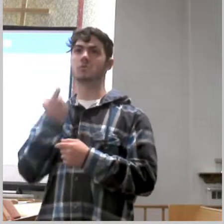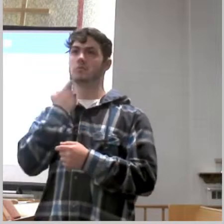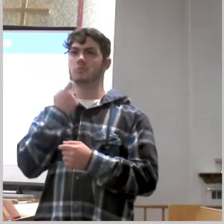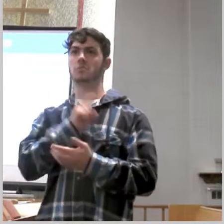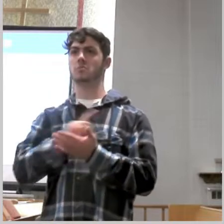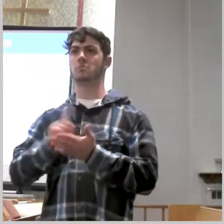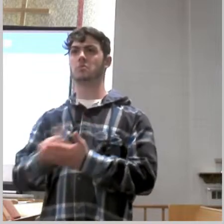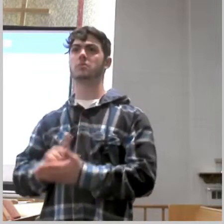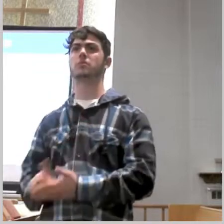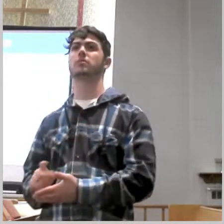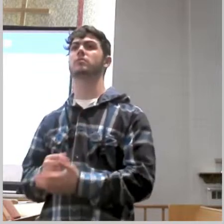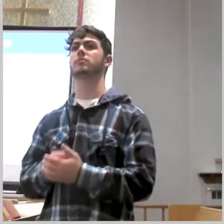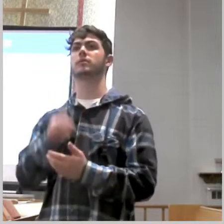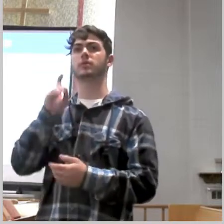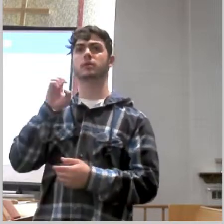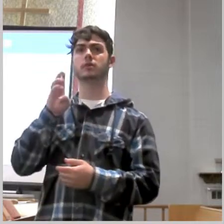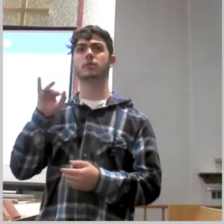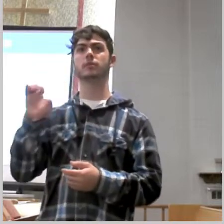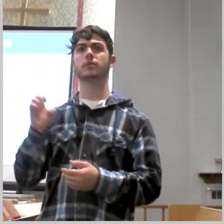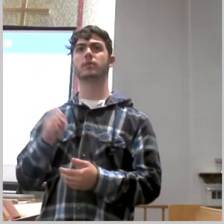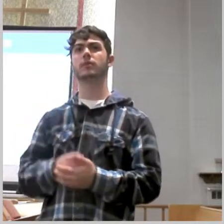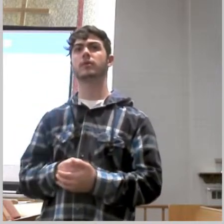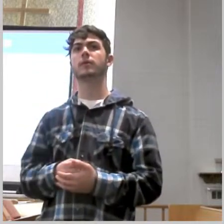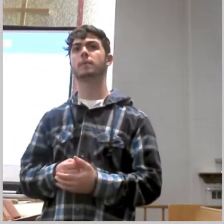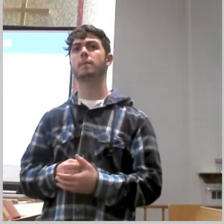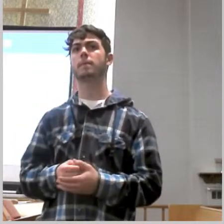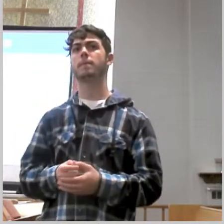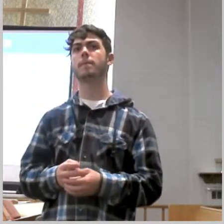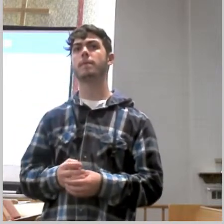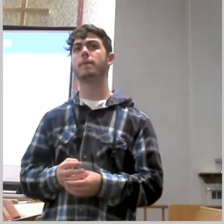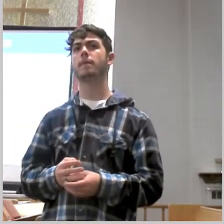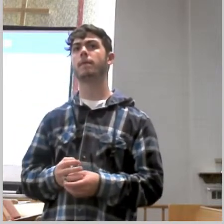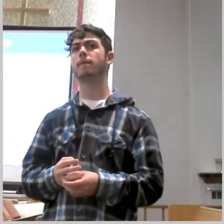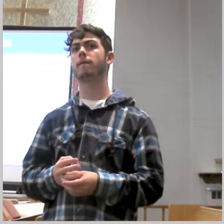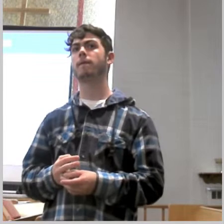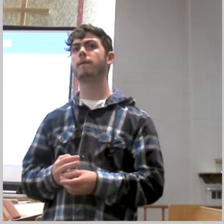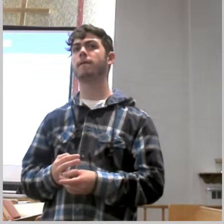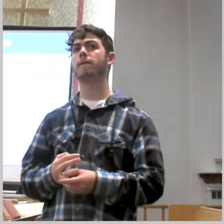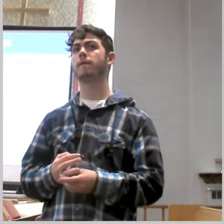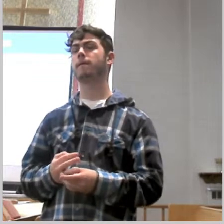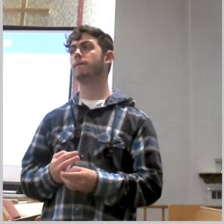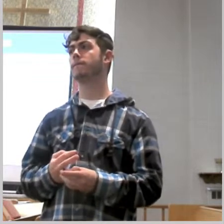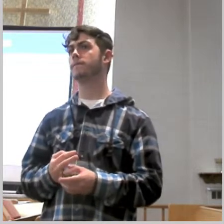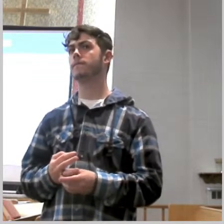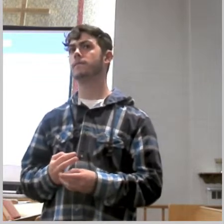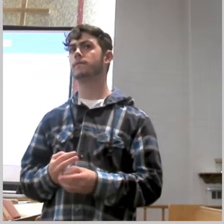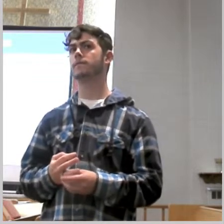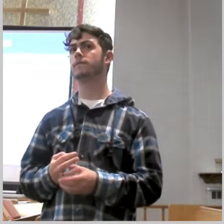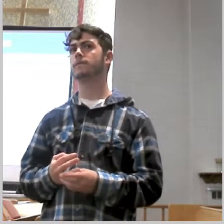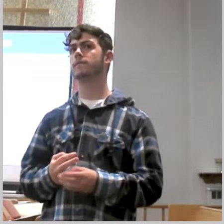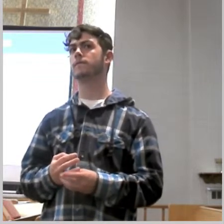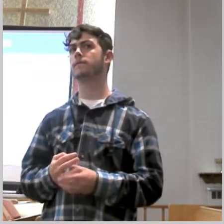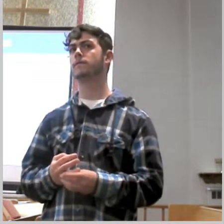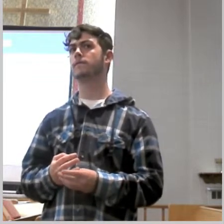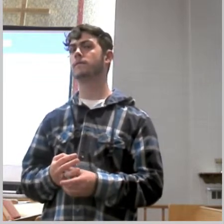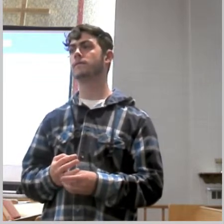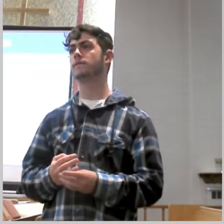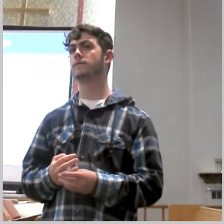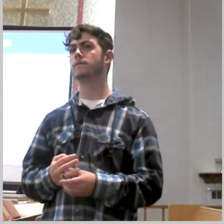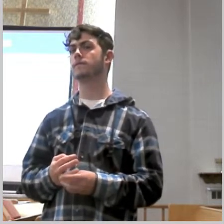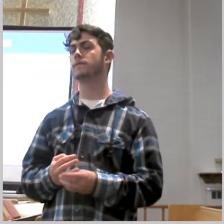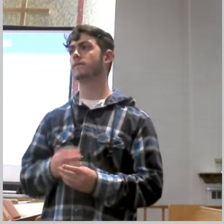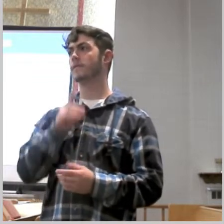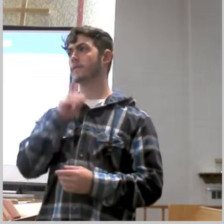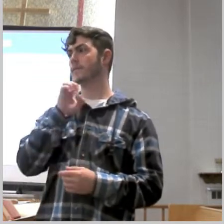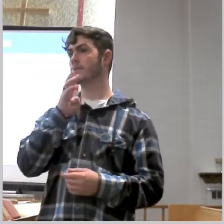Debbie. So especially as we're going through this Project Gateway and remembering like where we came from, and you know,